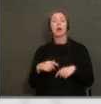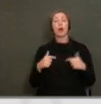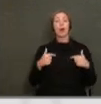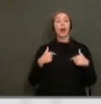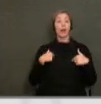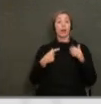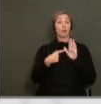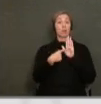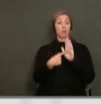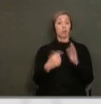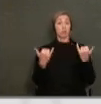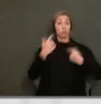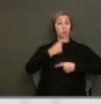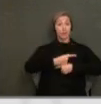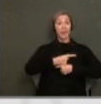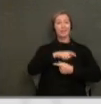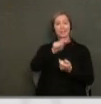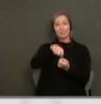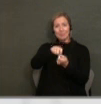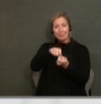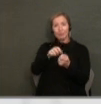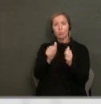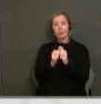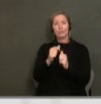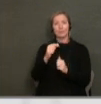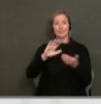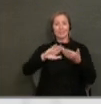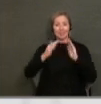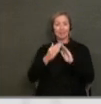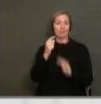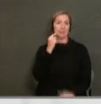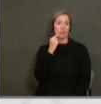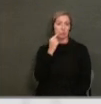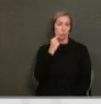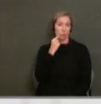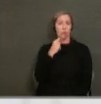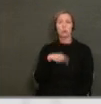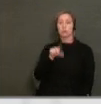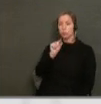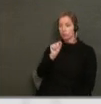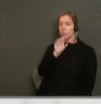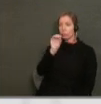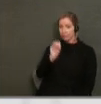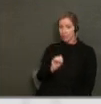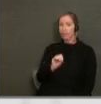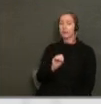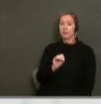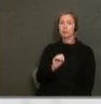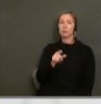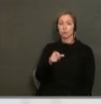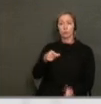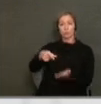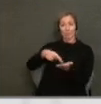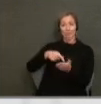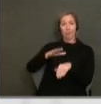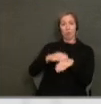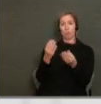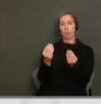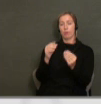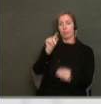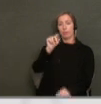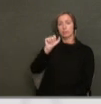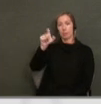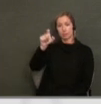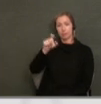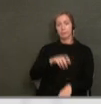is specifically about the city of San Antonio, that 20% that you pay on your property taxes. So what we are